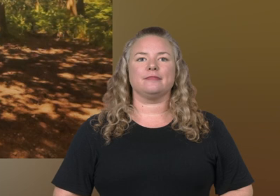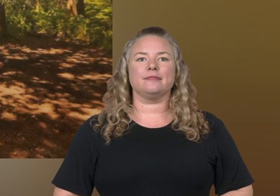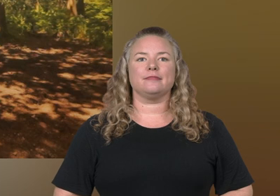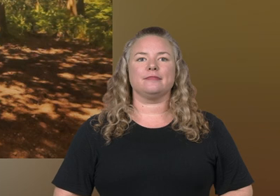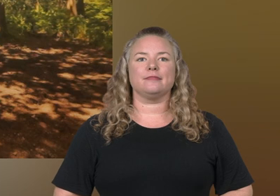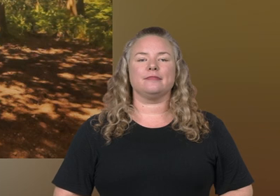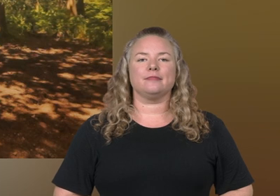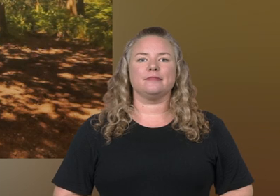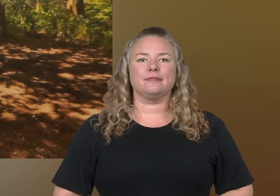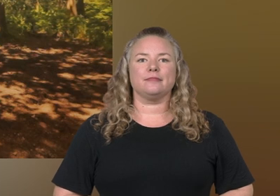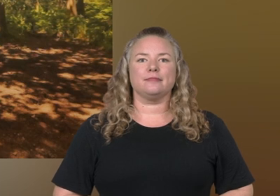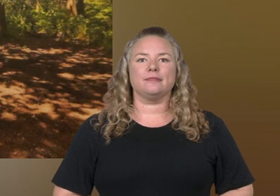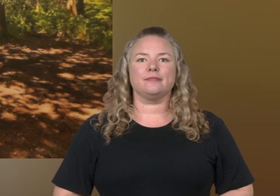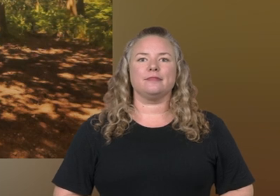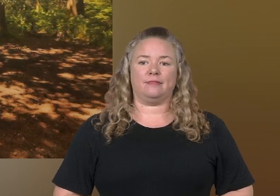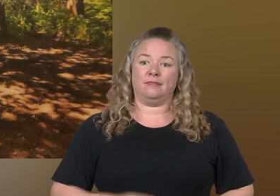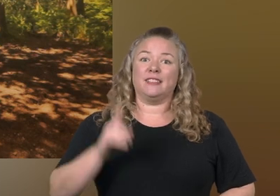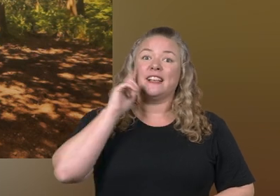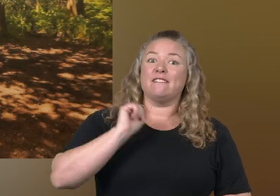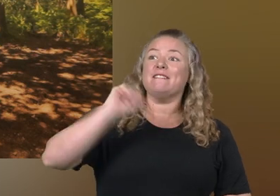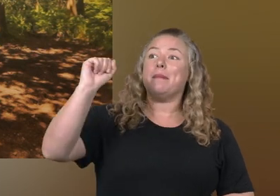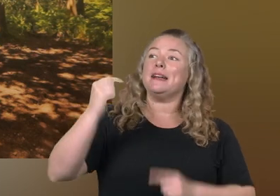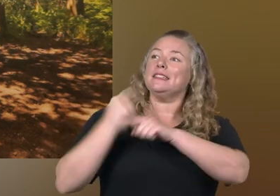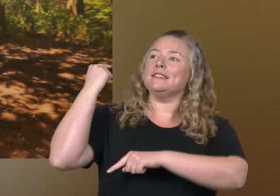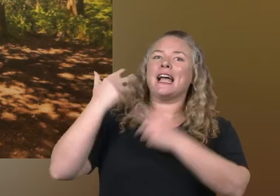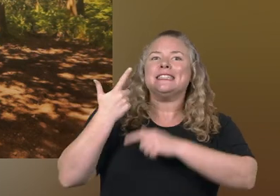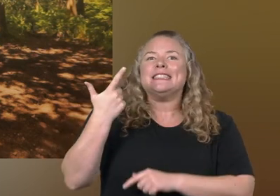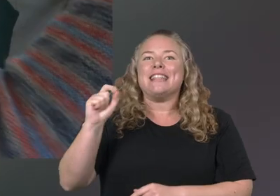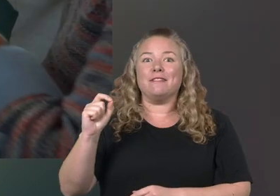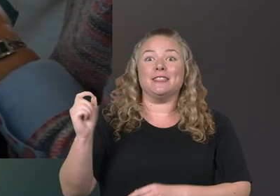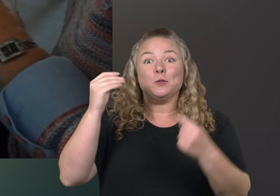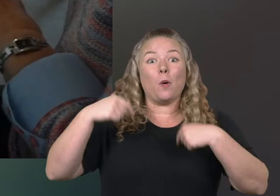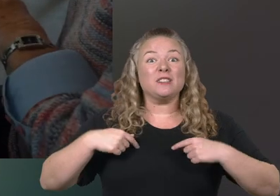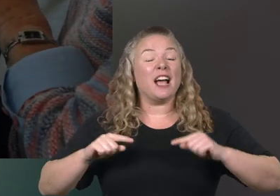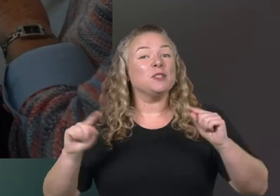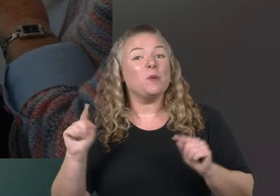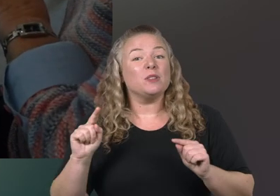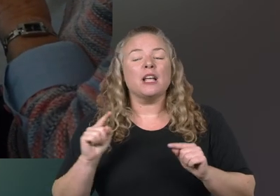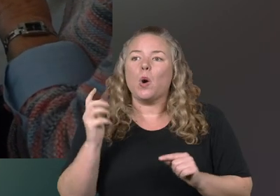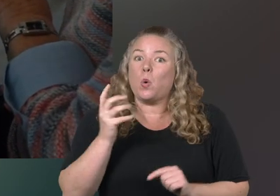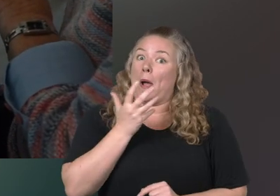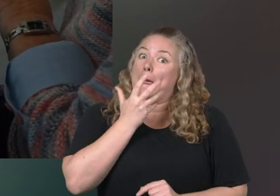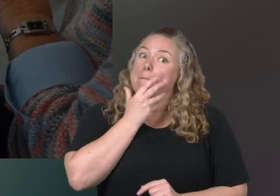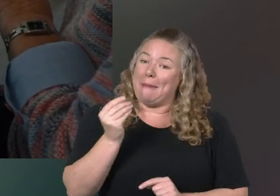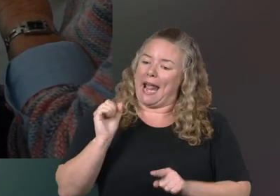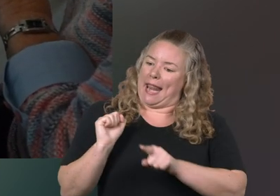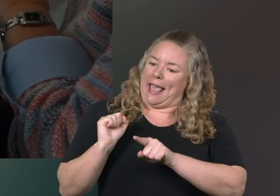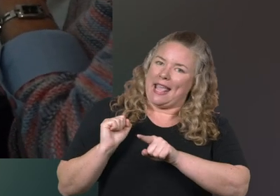The lessons that the feminists of the 1970s taught us about the way